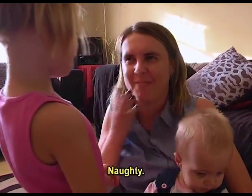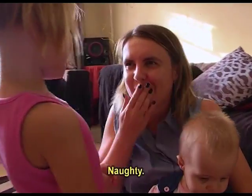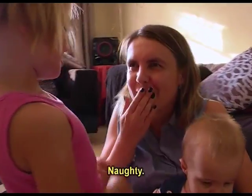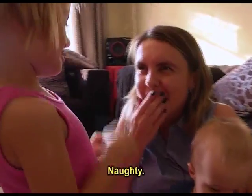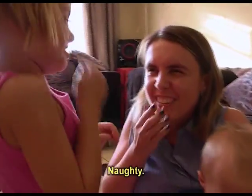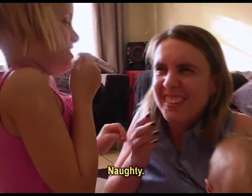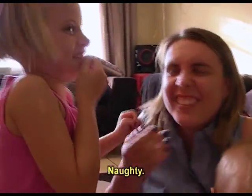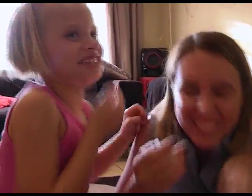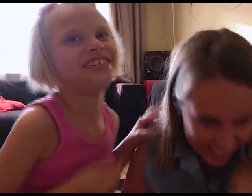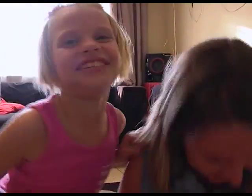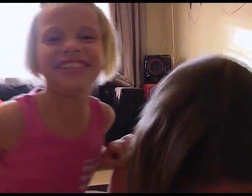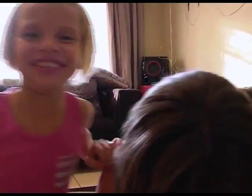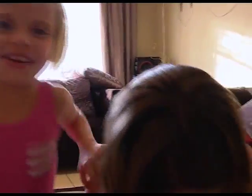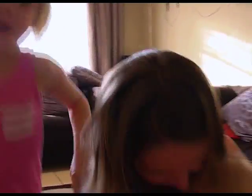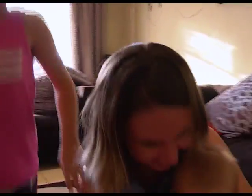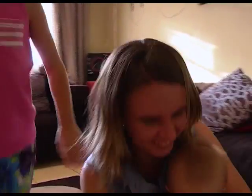Naughty.